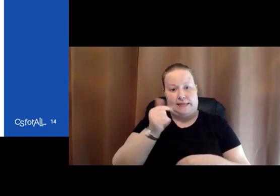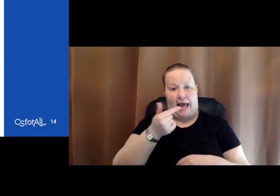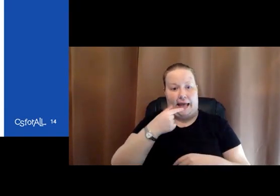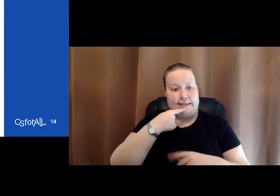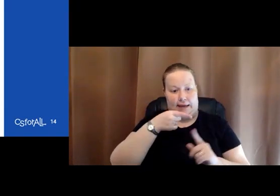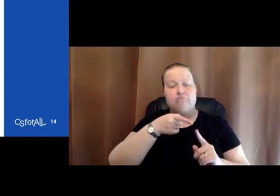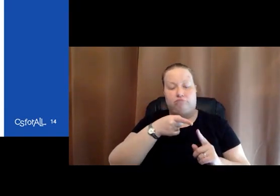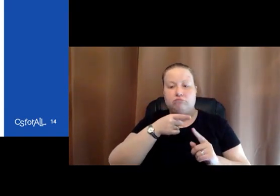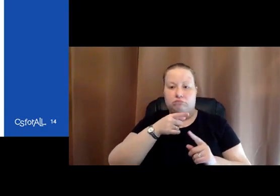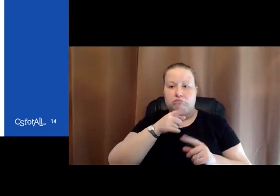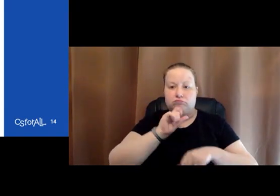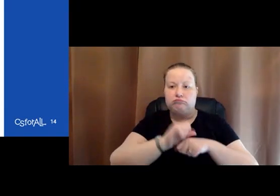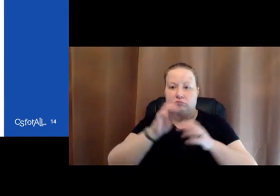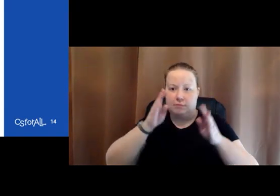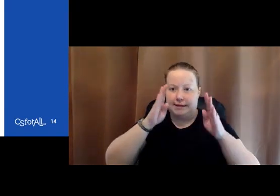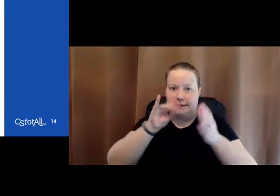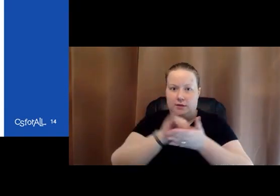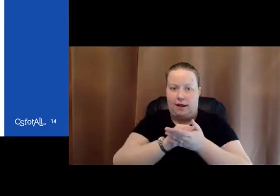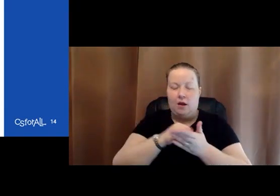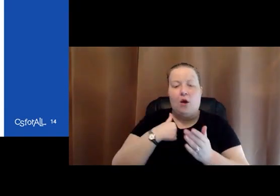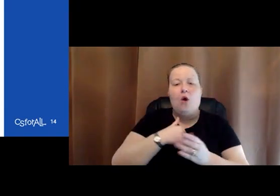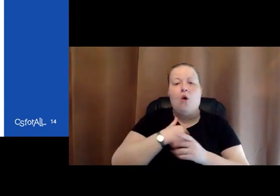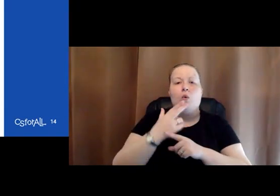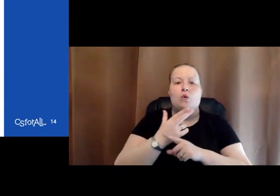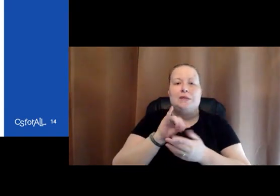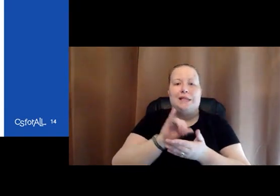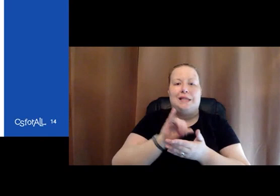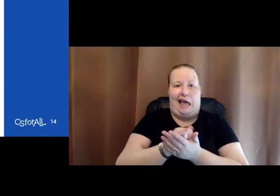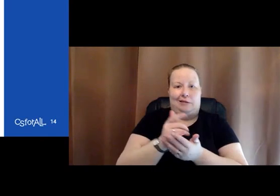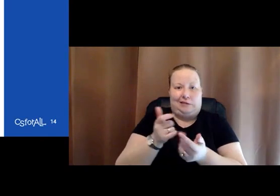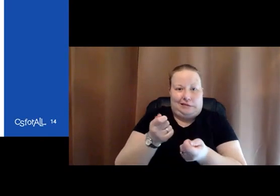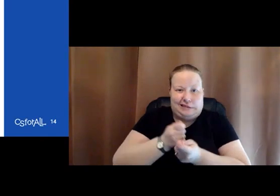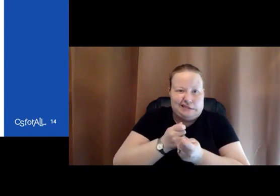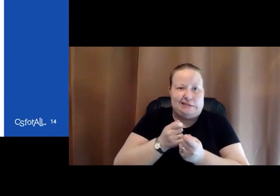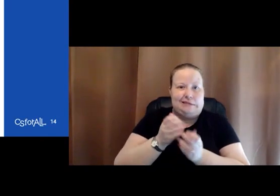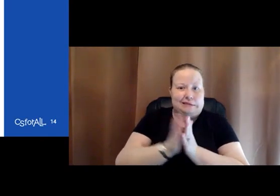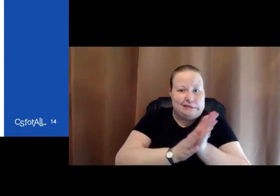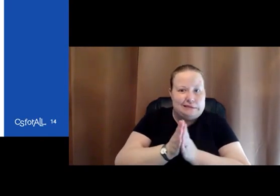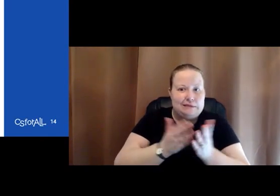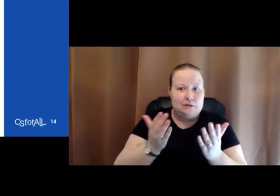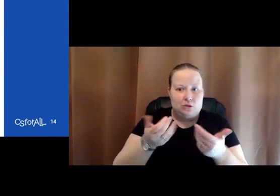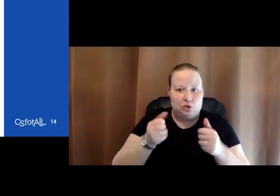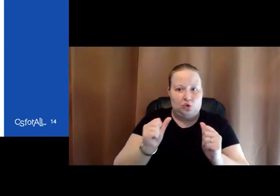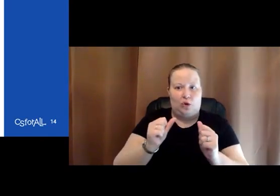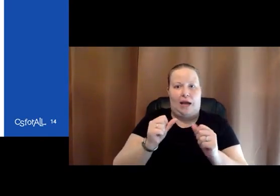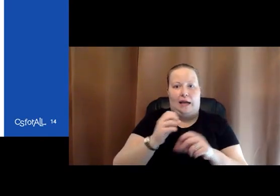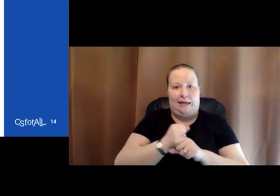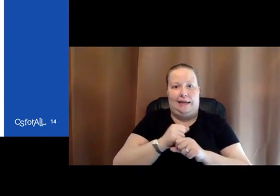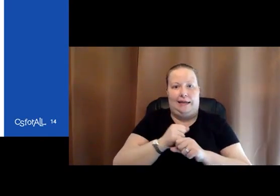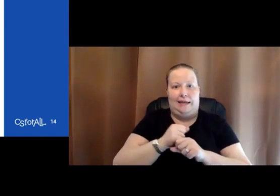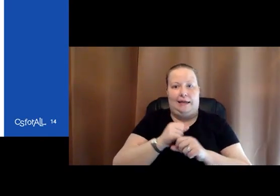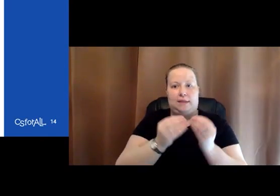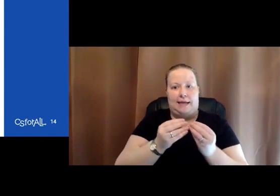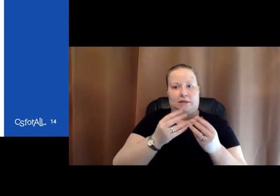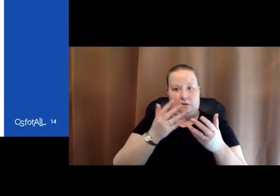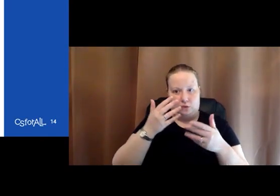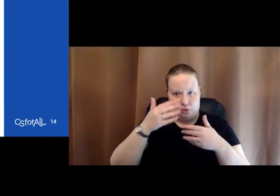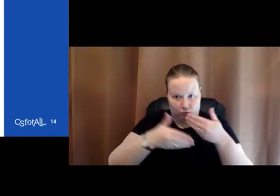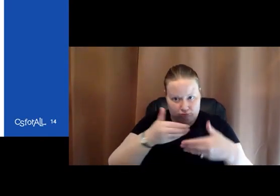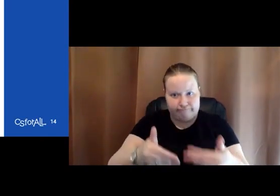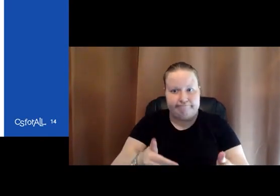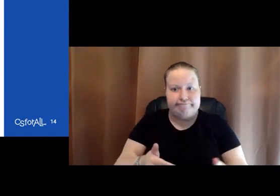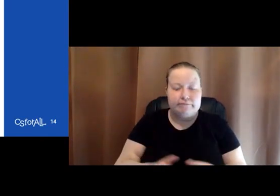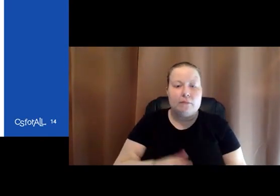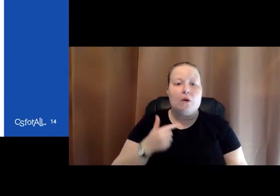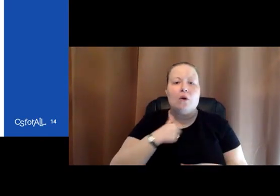attention to that. And we're using that as an incentive to get organizations to move on this. We are integrating